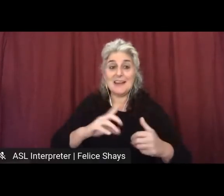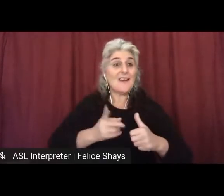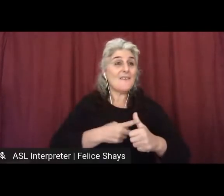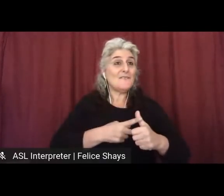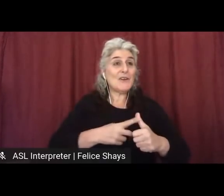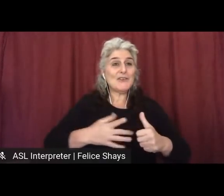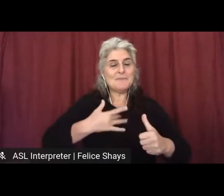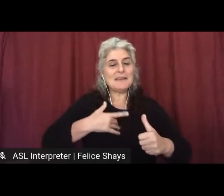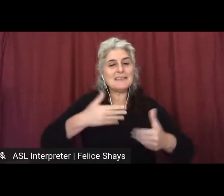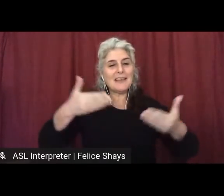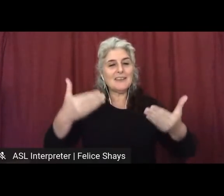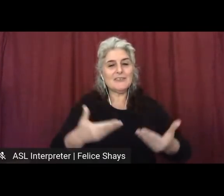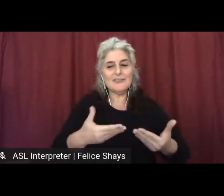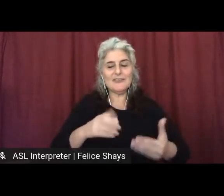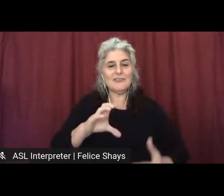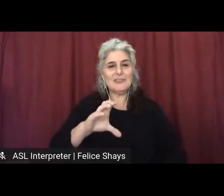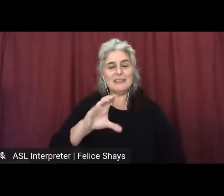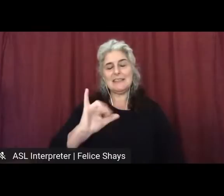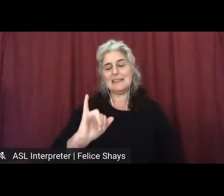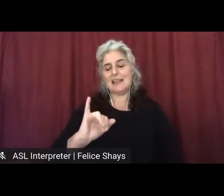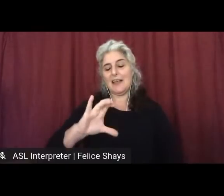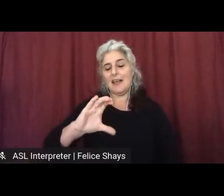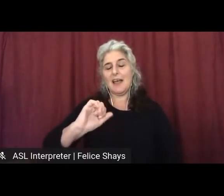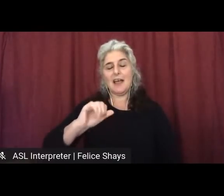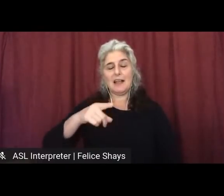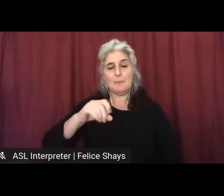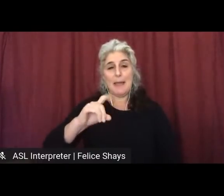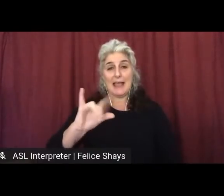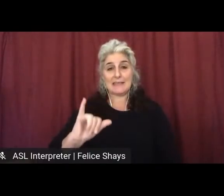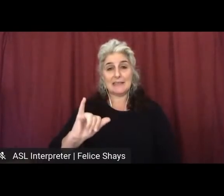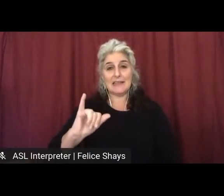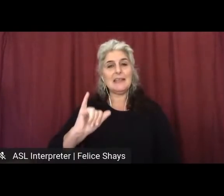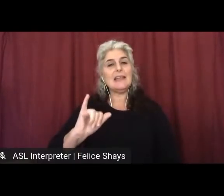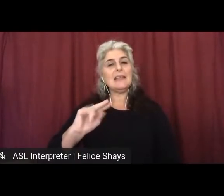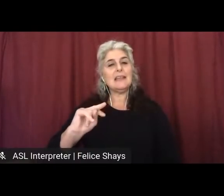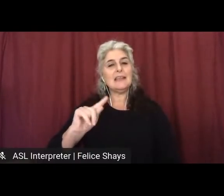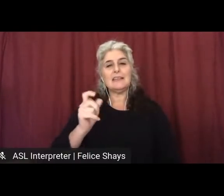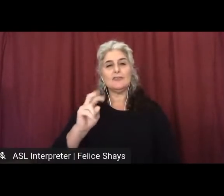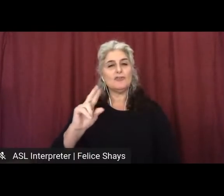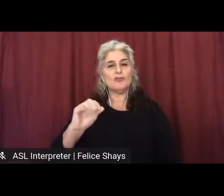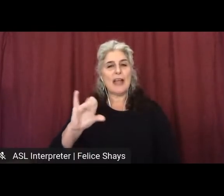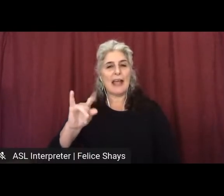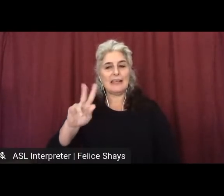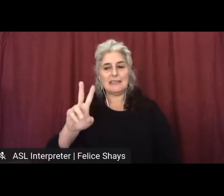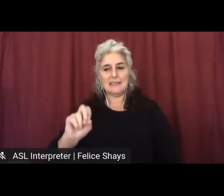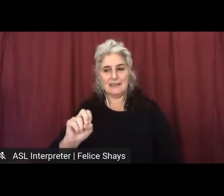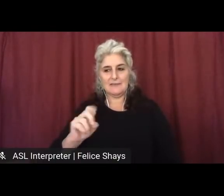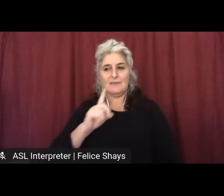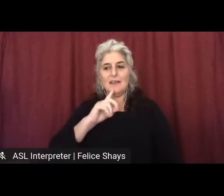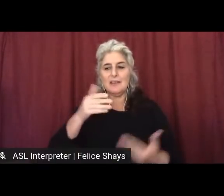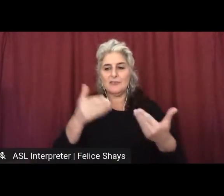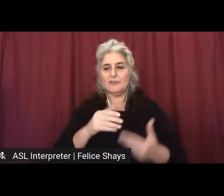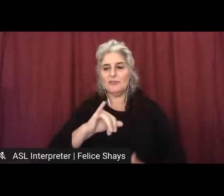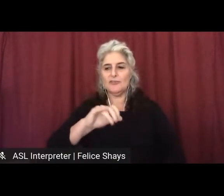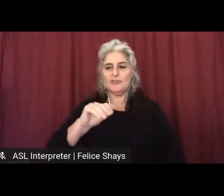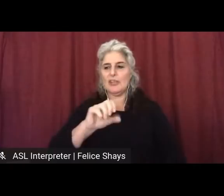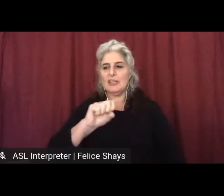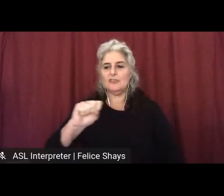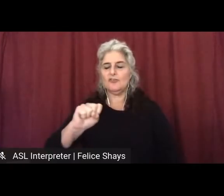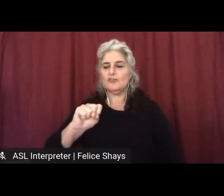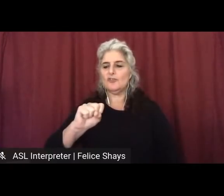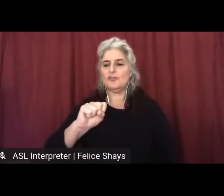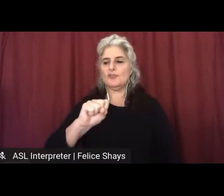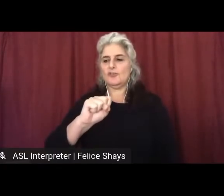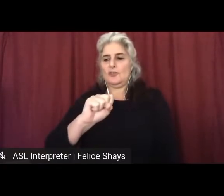introduce Capacity Interactive colleague Jess Isgrow, who is a consultant at Capacity Interactive, where she works with a variety of arts and